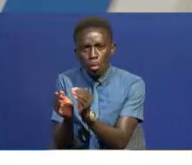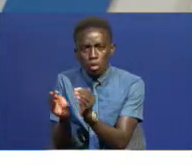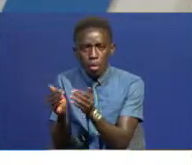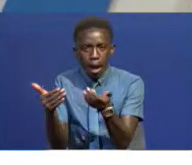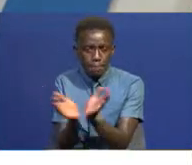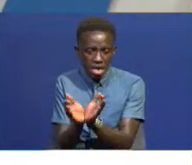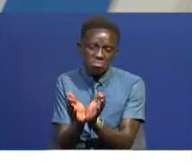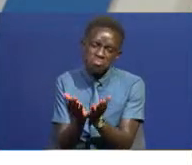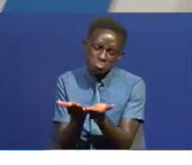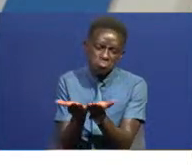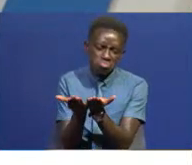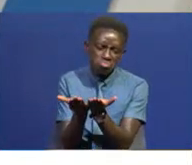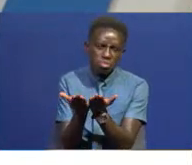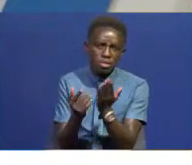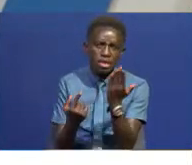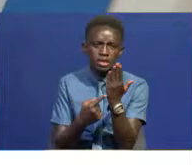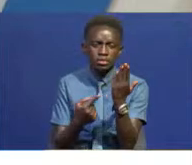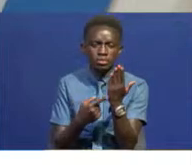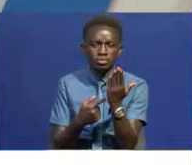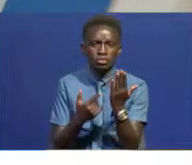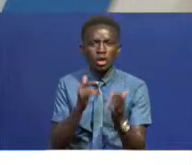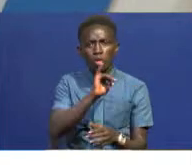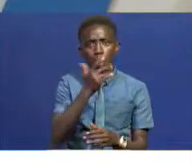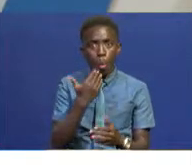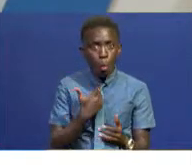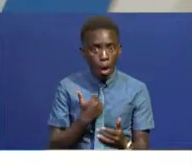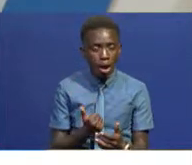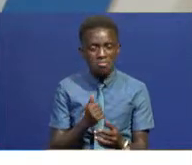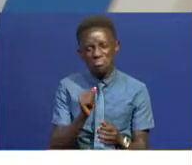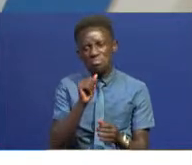we shall be digital. But lastly, let me give